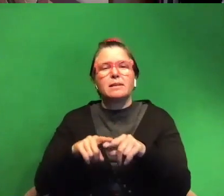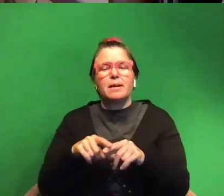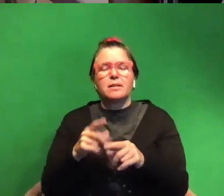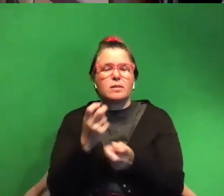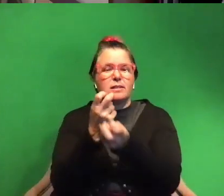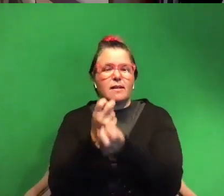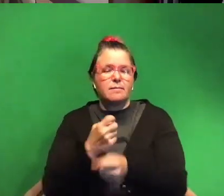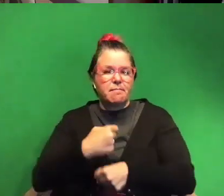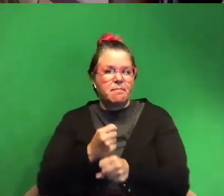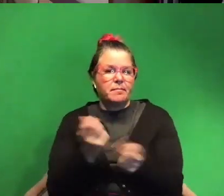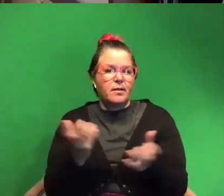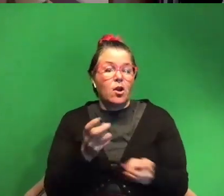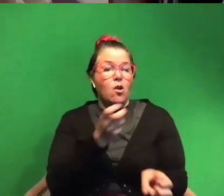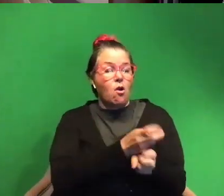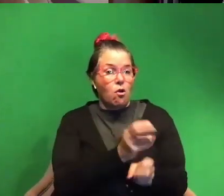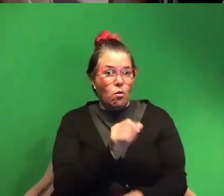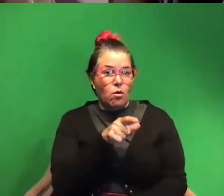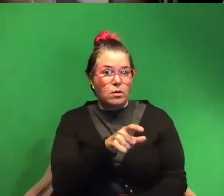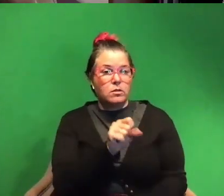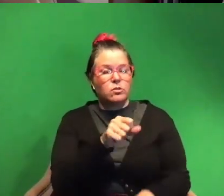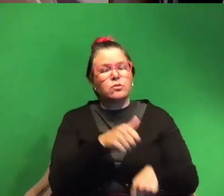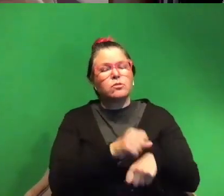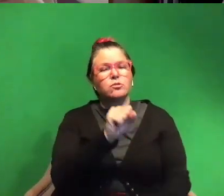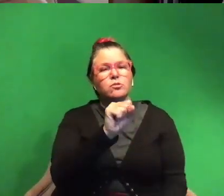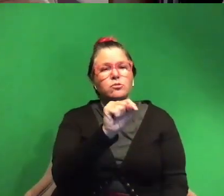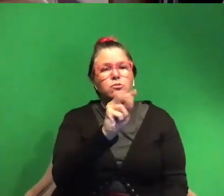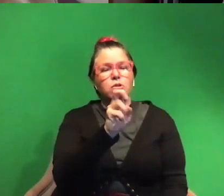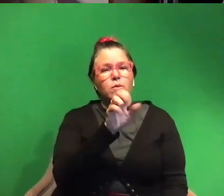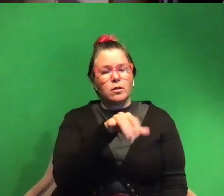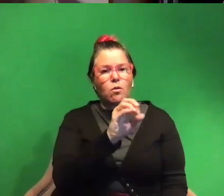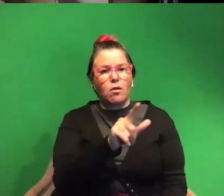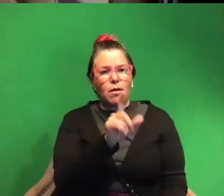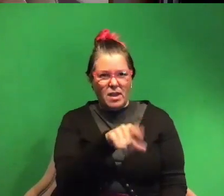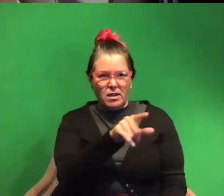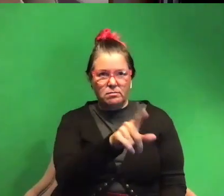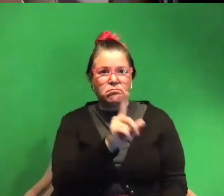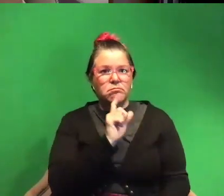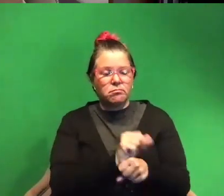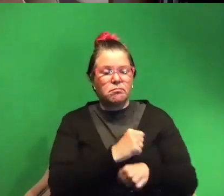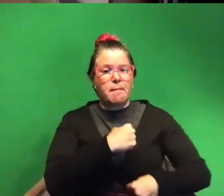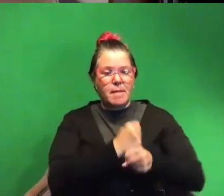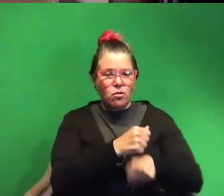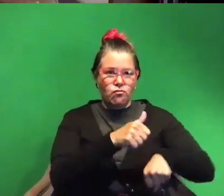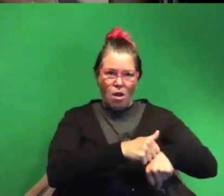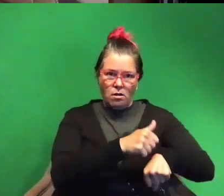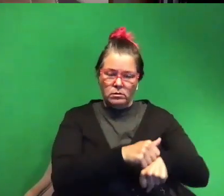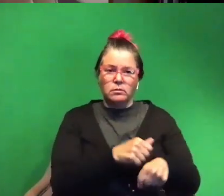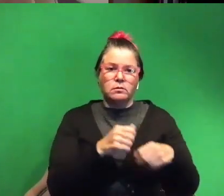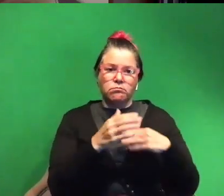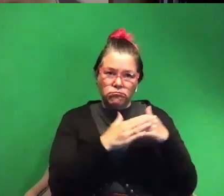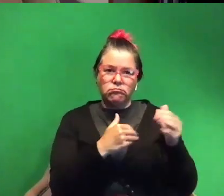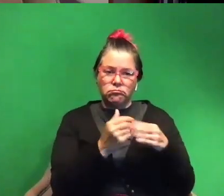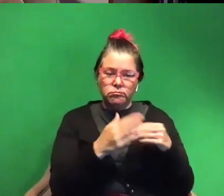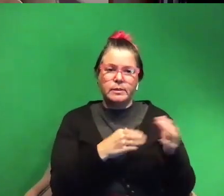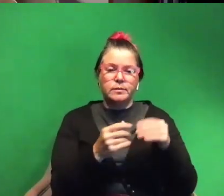skeleton is made of. So hard coral, or stony coral, is like these guys, right? They actually build rocks that are